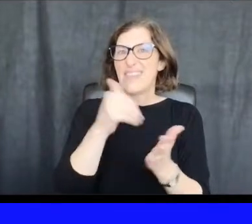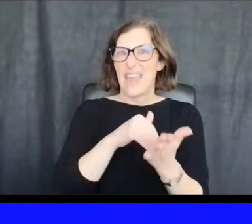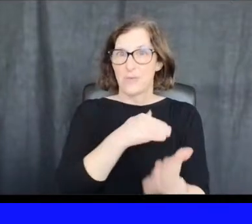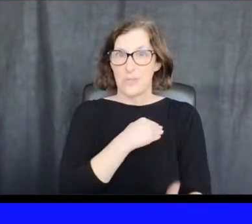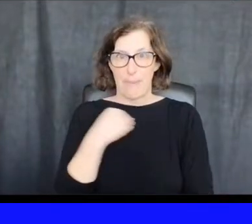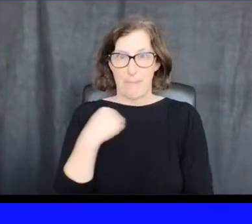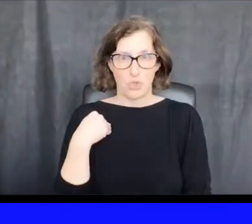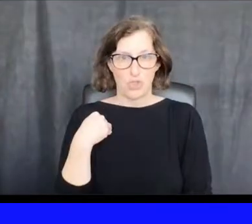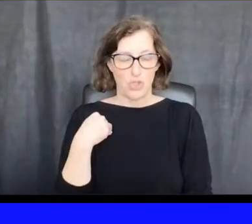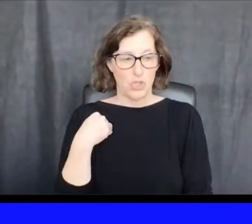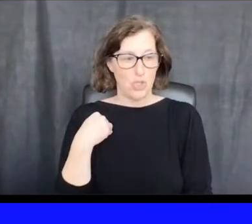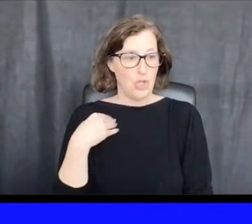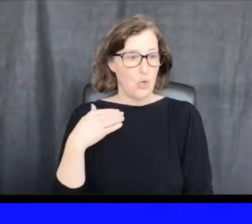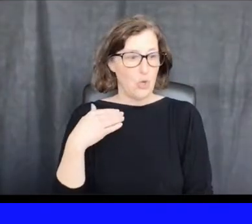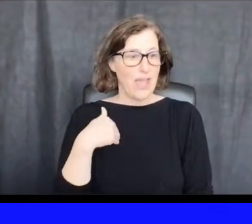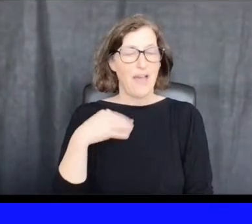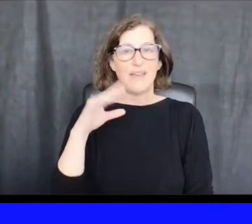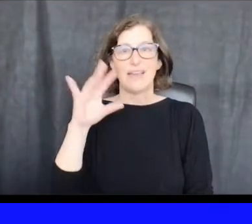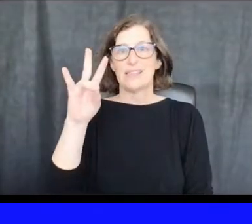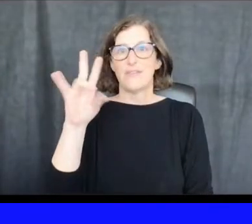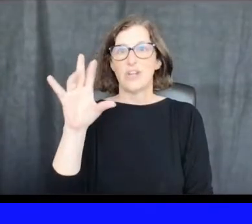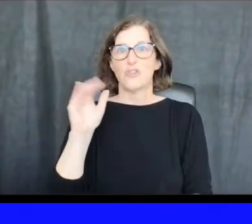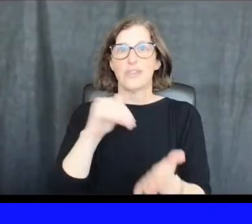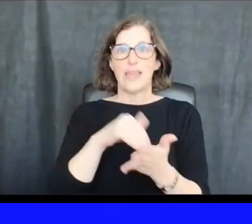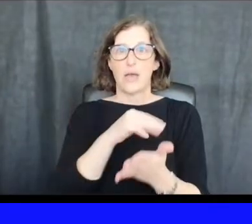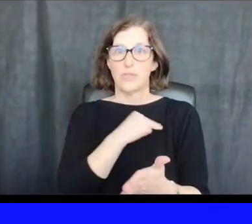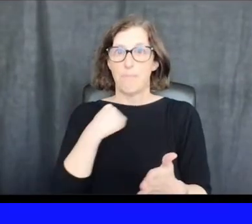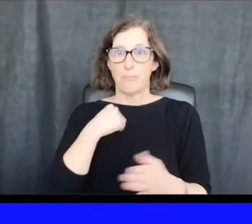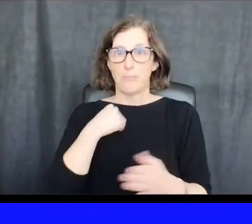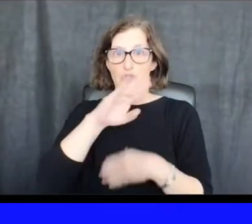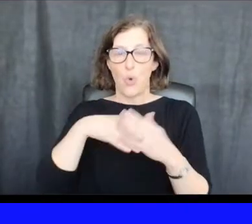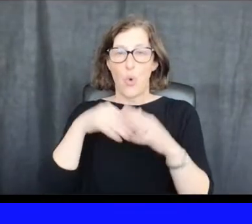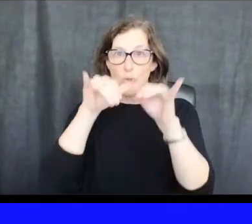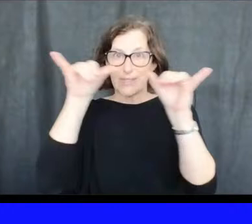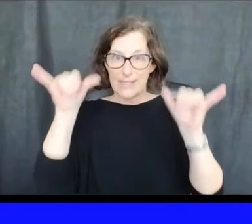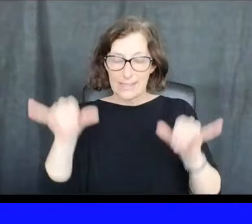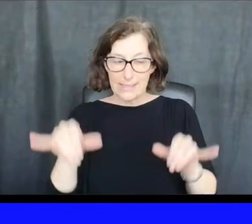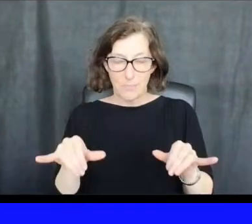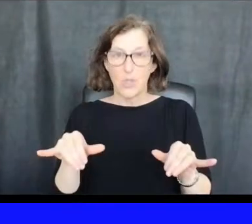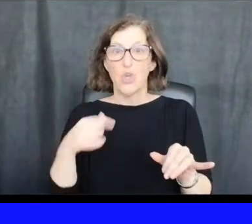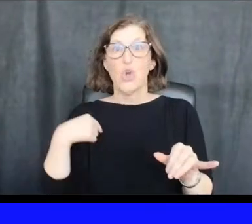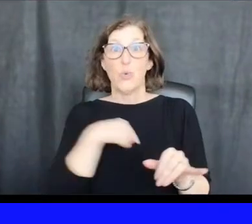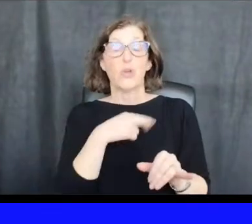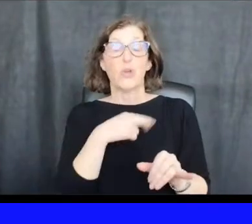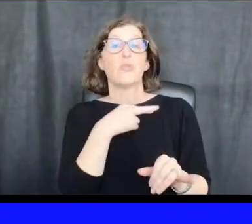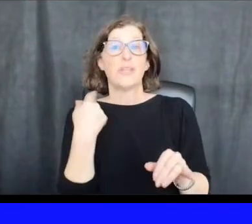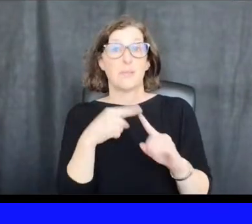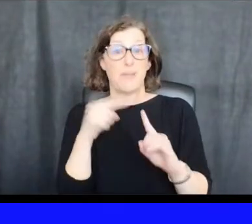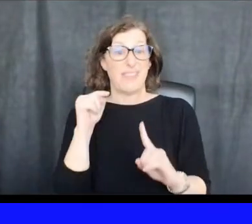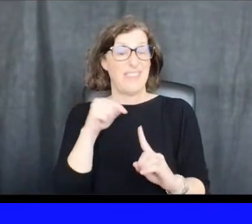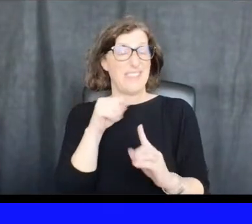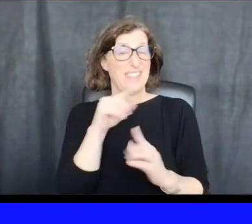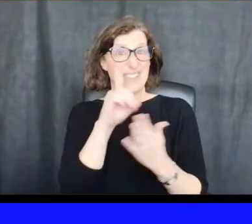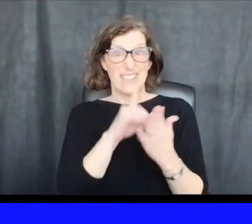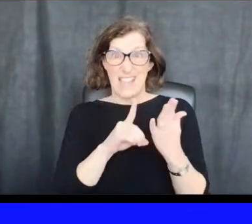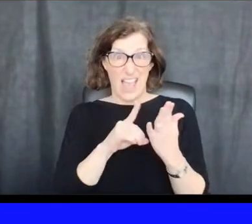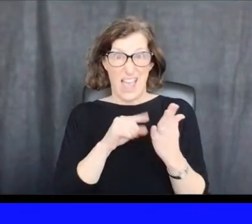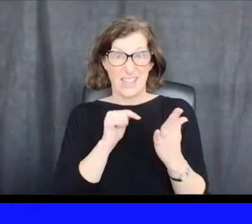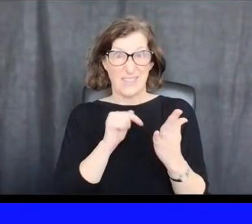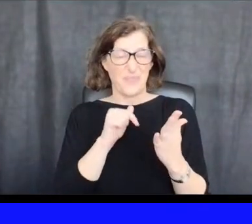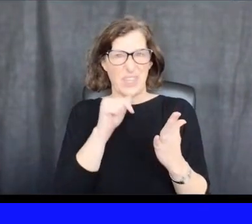so I understand better, the increase in our documentation, that's basically led to increase in our